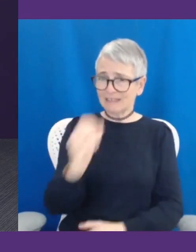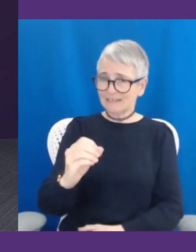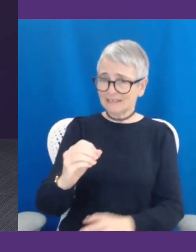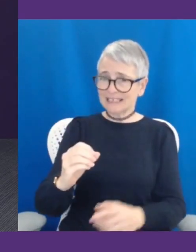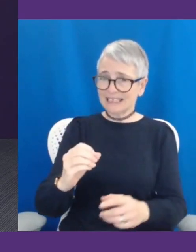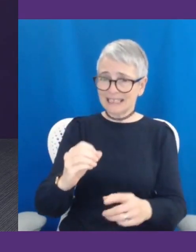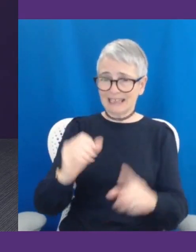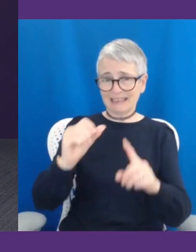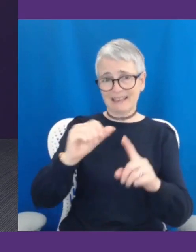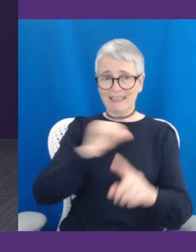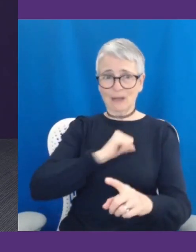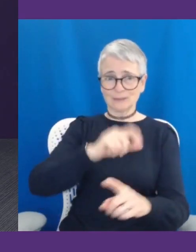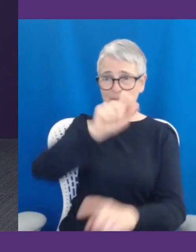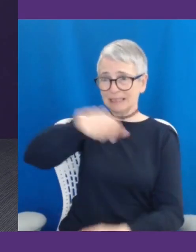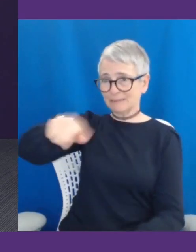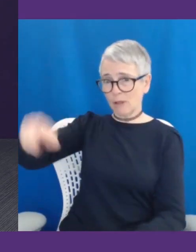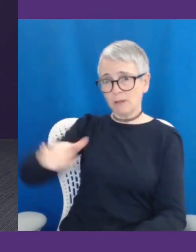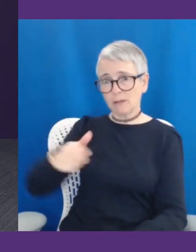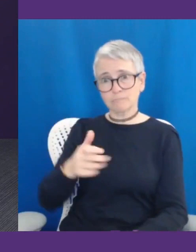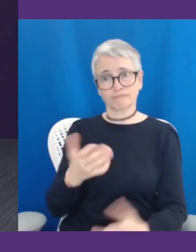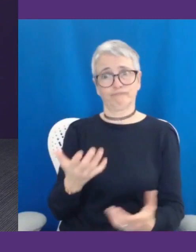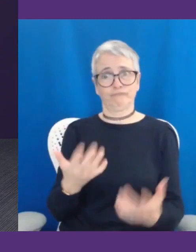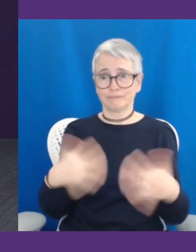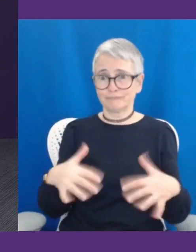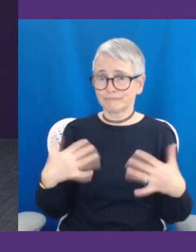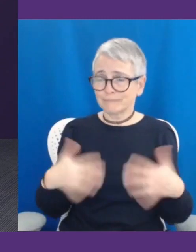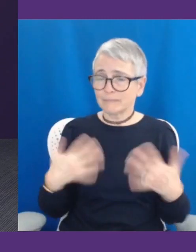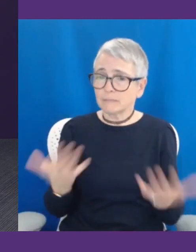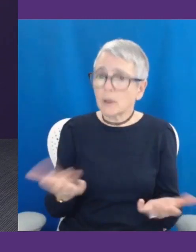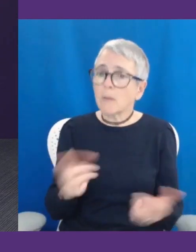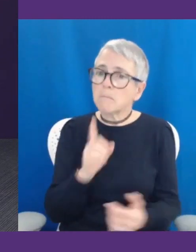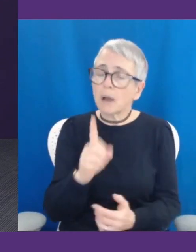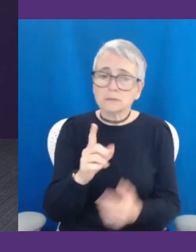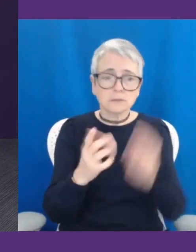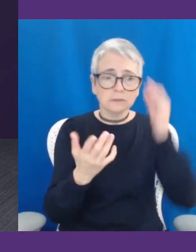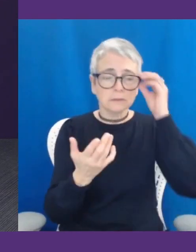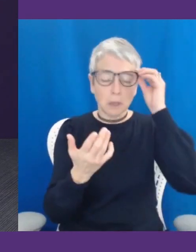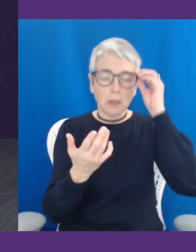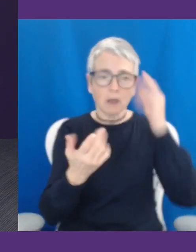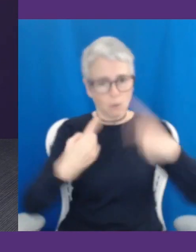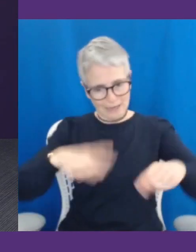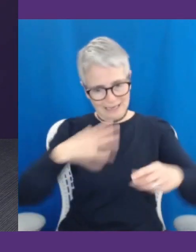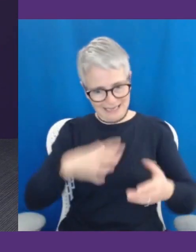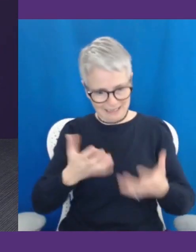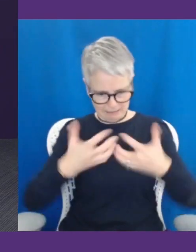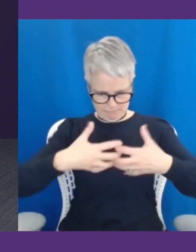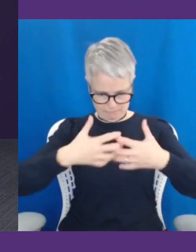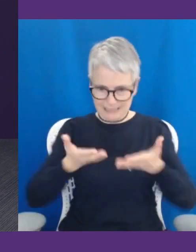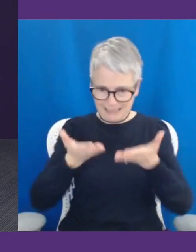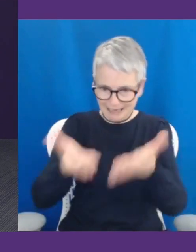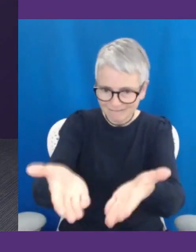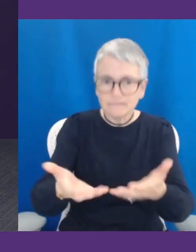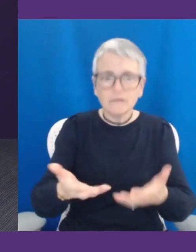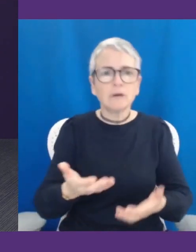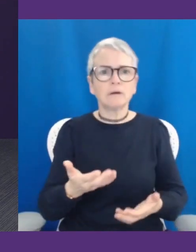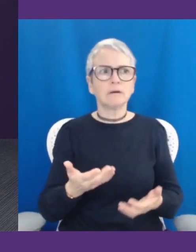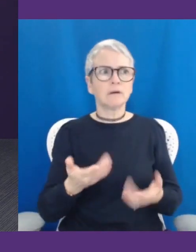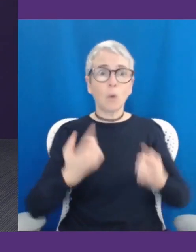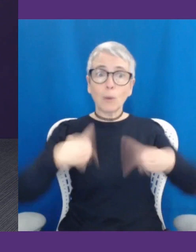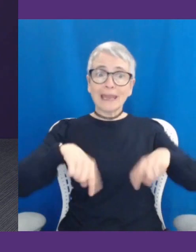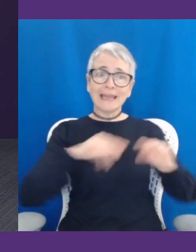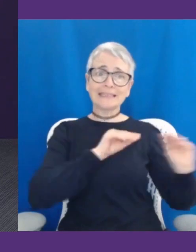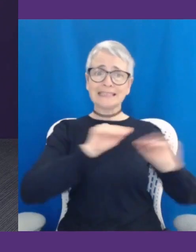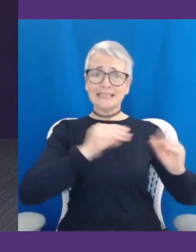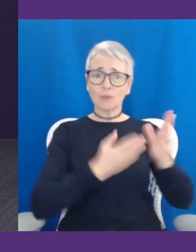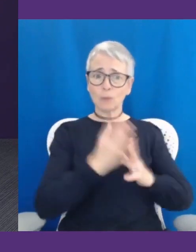But also providing the right technical skills, right? This isn't the kind of thing that's been taught in universities. We have thousands